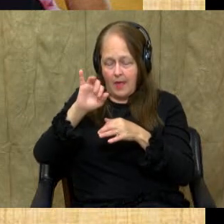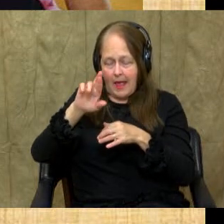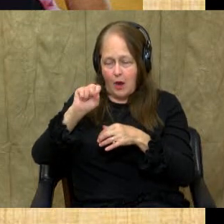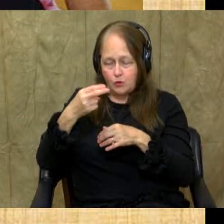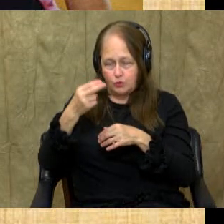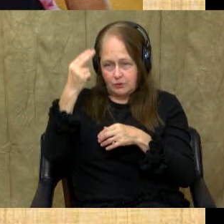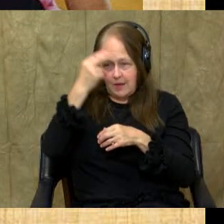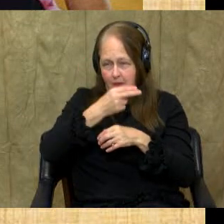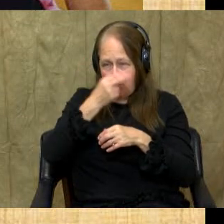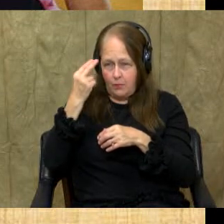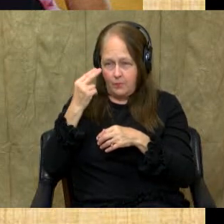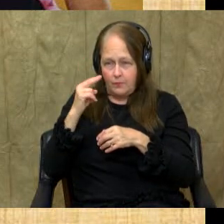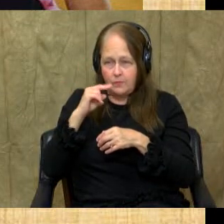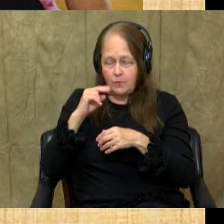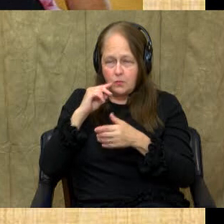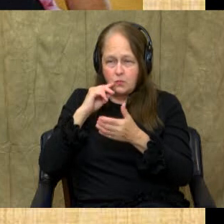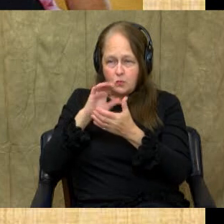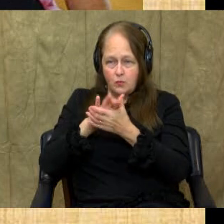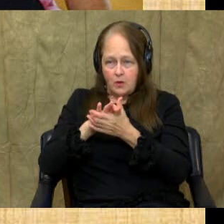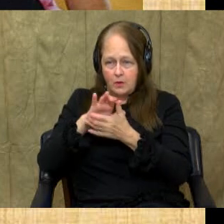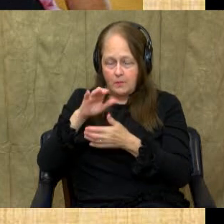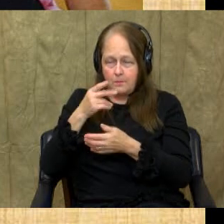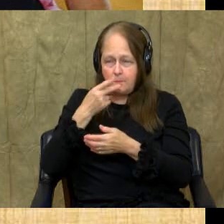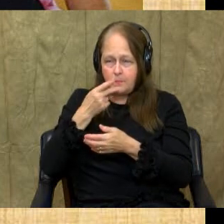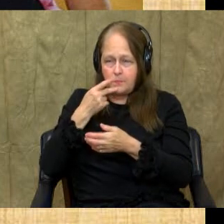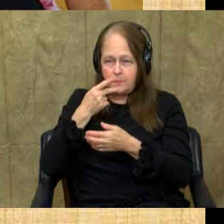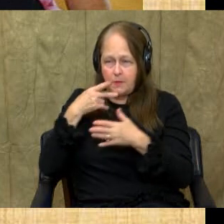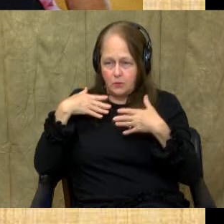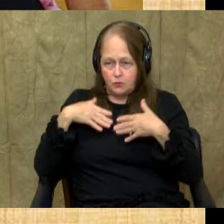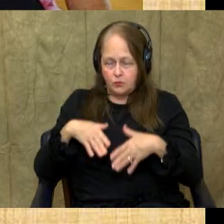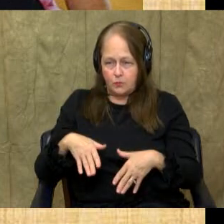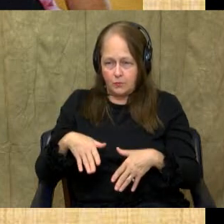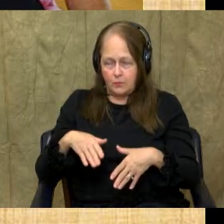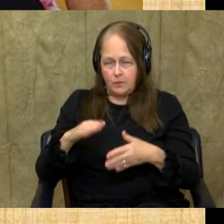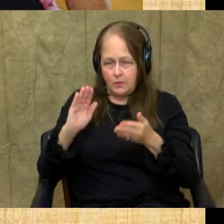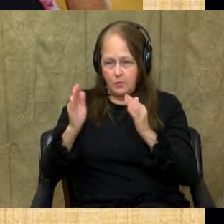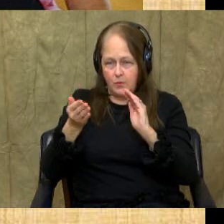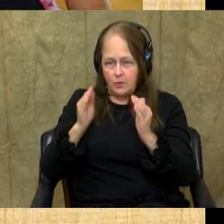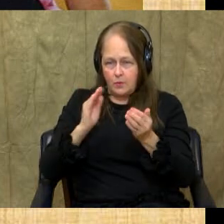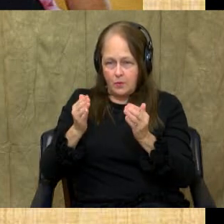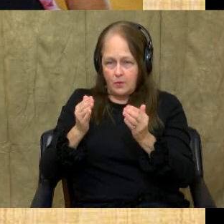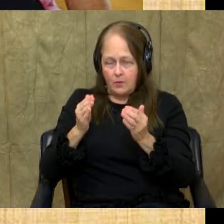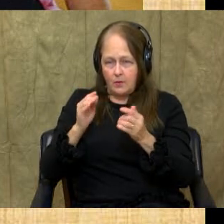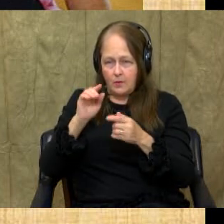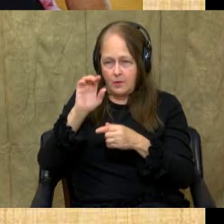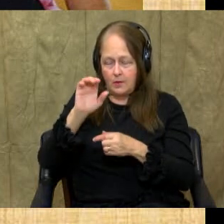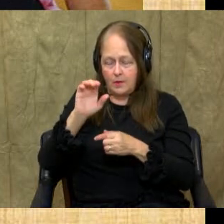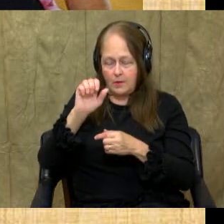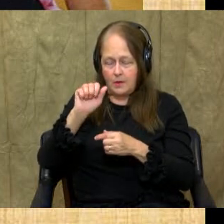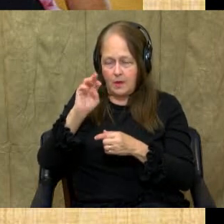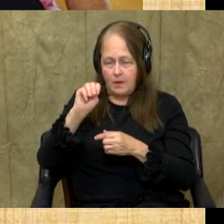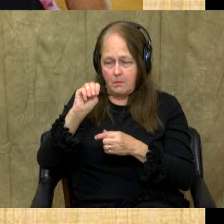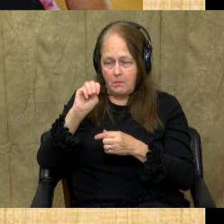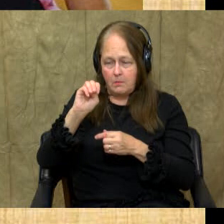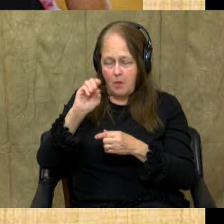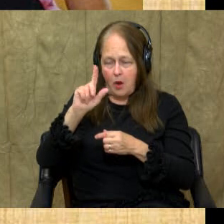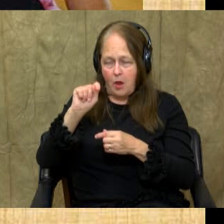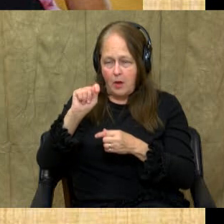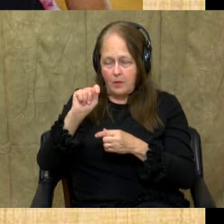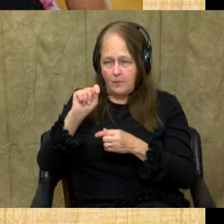slow. And more needed to be done. They were kind of frustrated with that. So under these 2 presidents, the civil rights